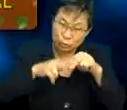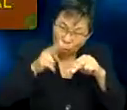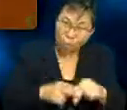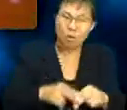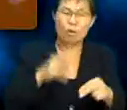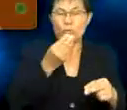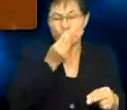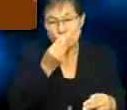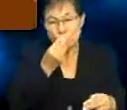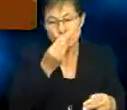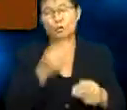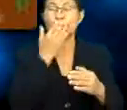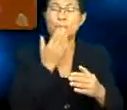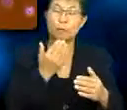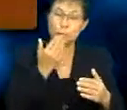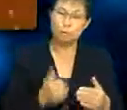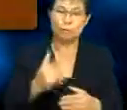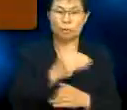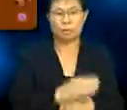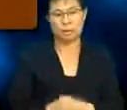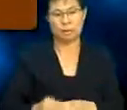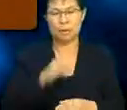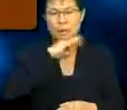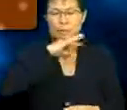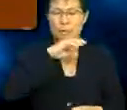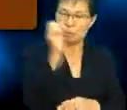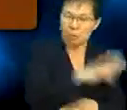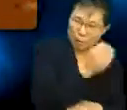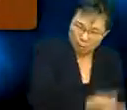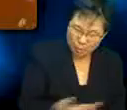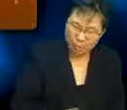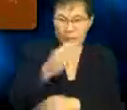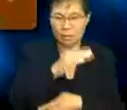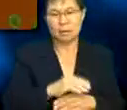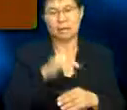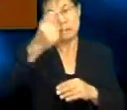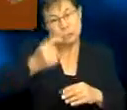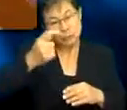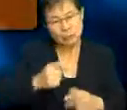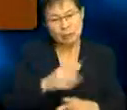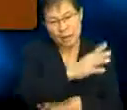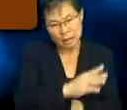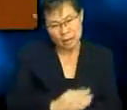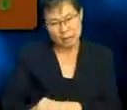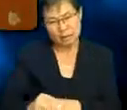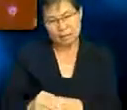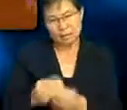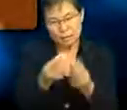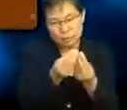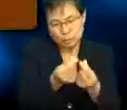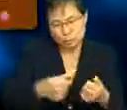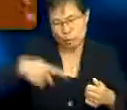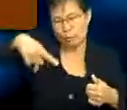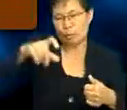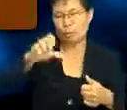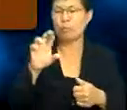salts, food substances like glucose, excretory products like urea,